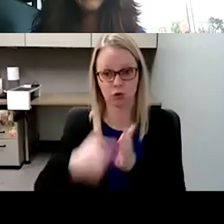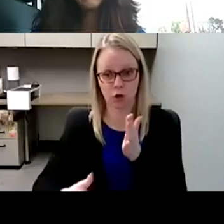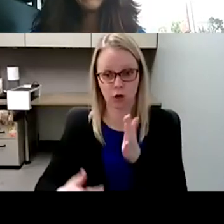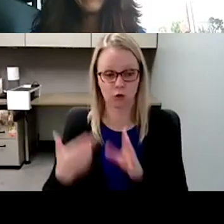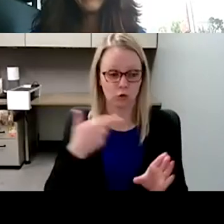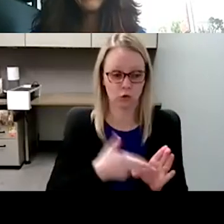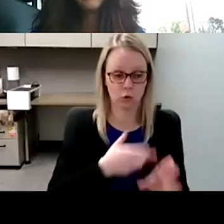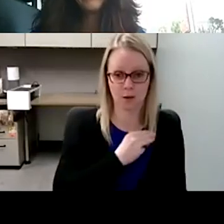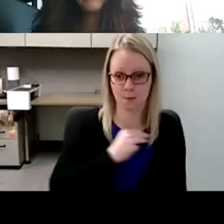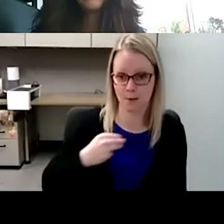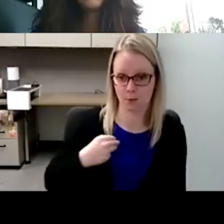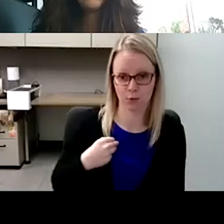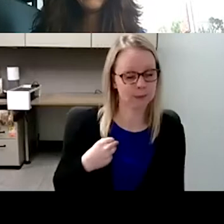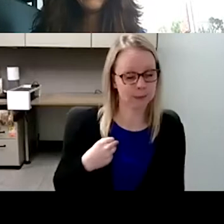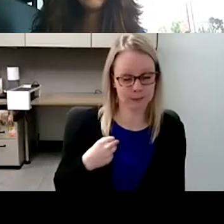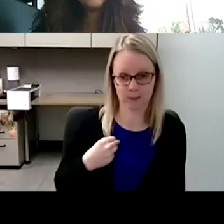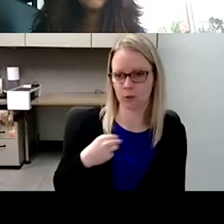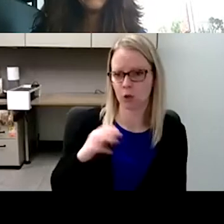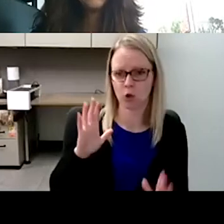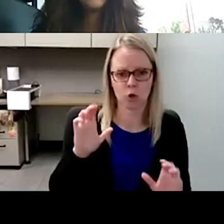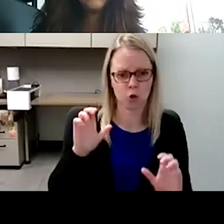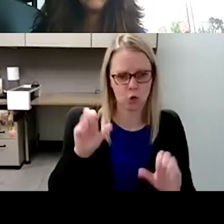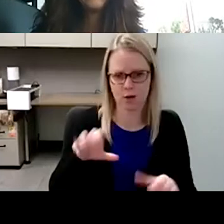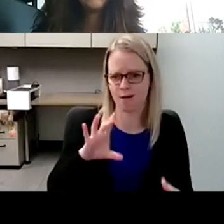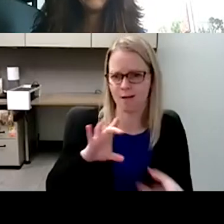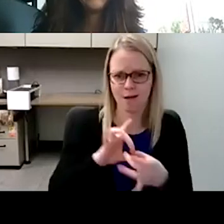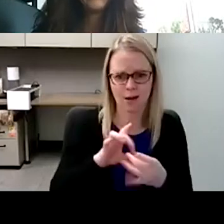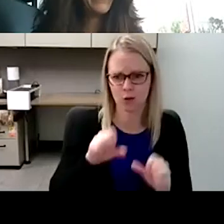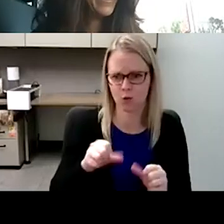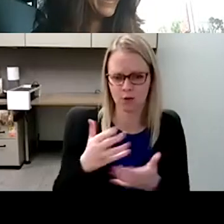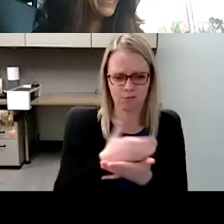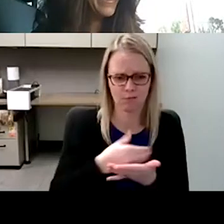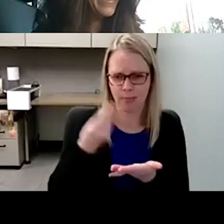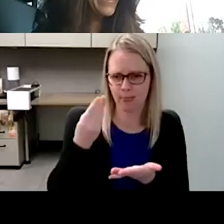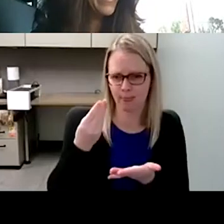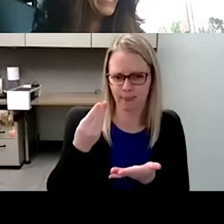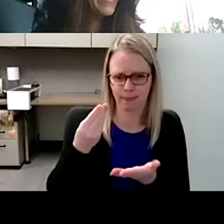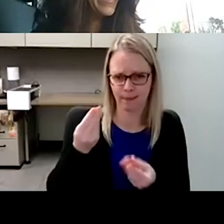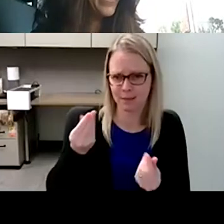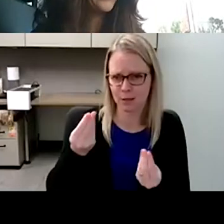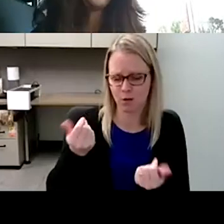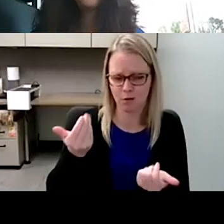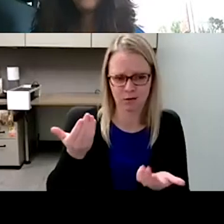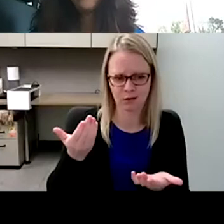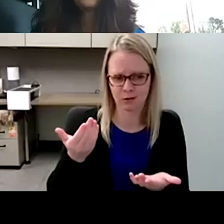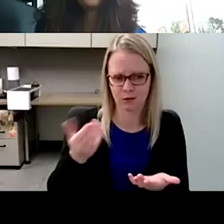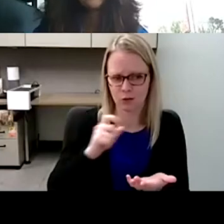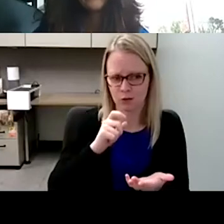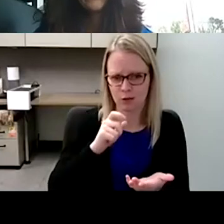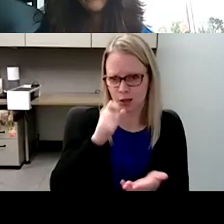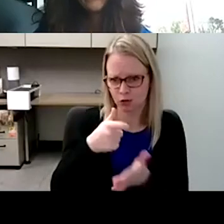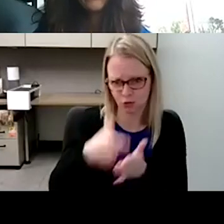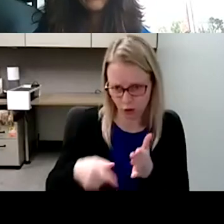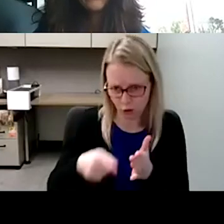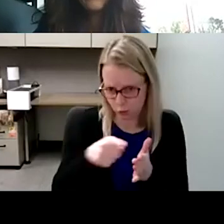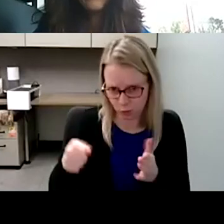can connect, you can get all the materials. And, you know, you don't have to put anything in to begin with. And I'm